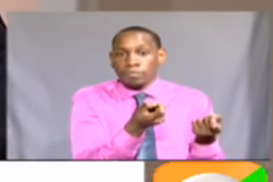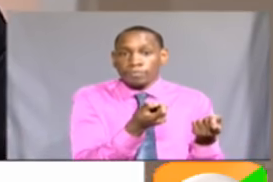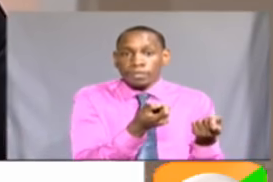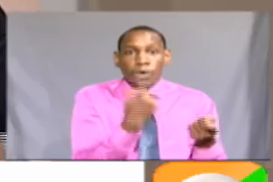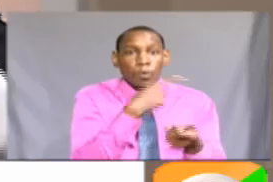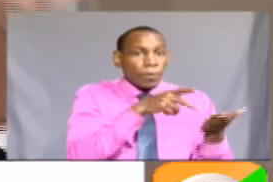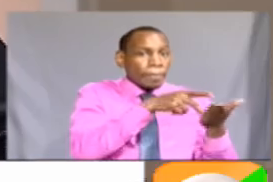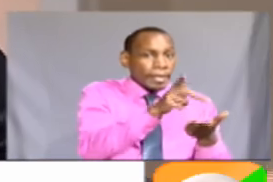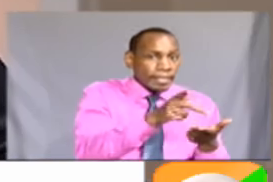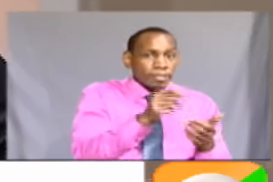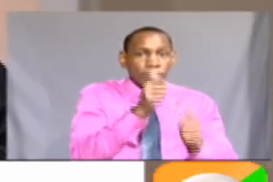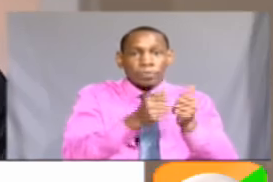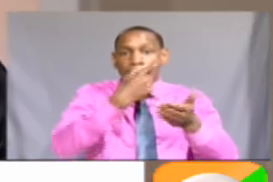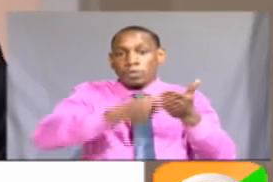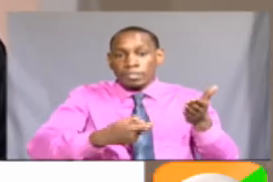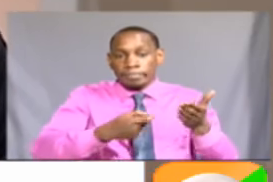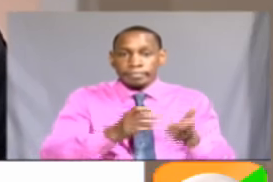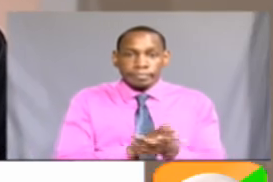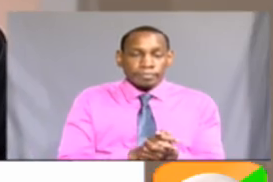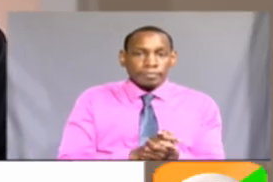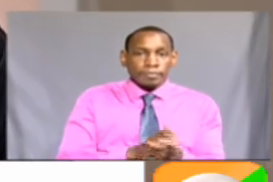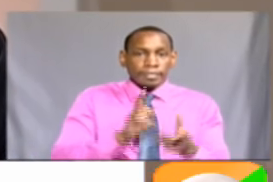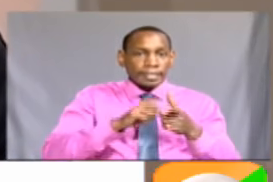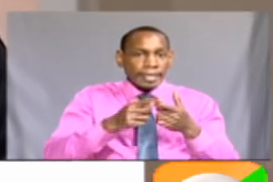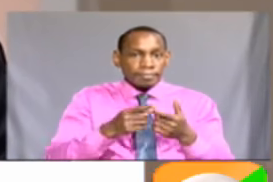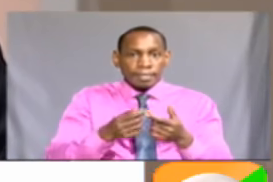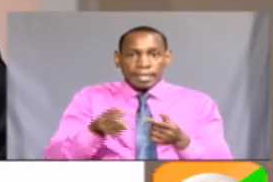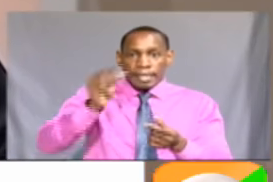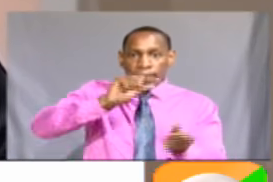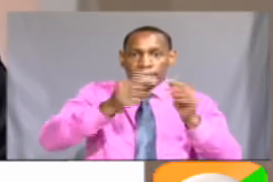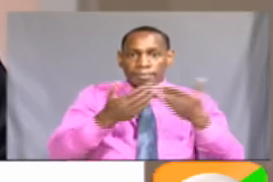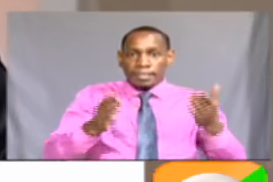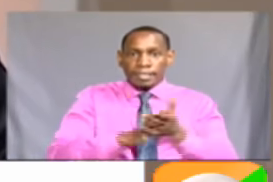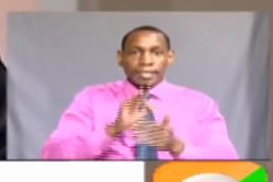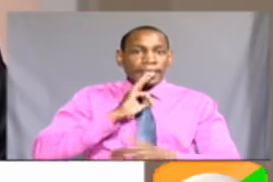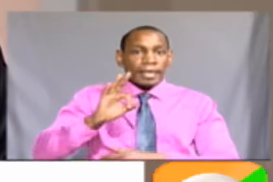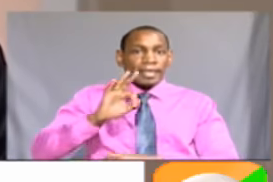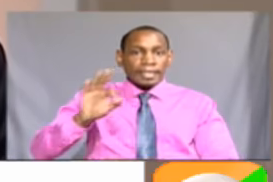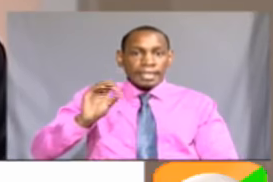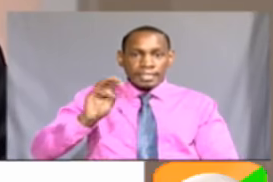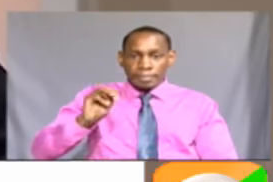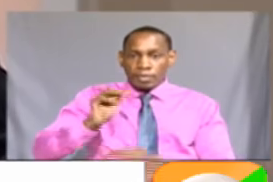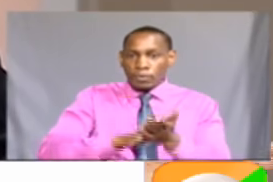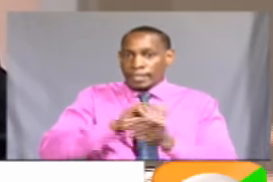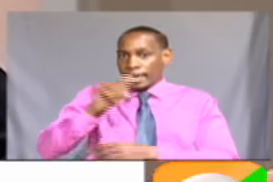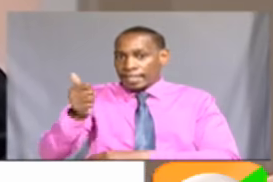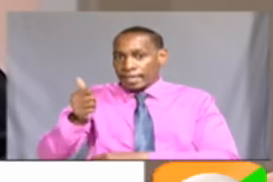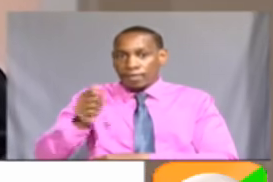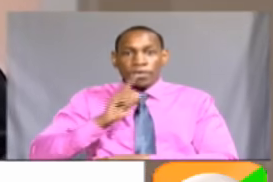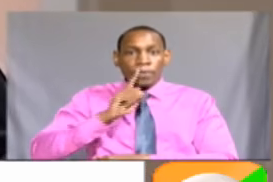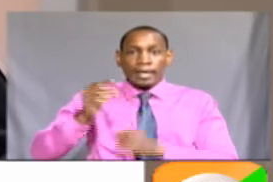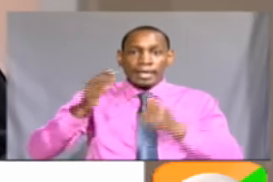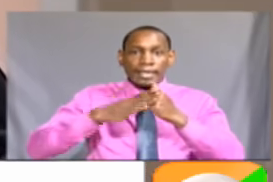who procured and at what cost. Then the lab equipment at 330 million shillings, then another